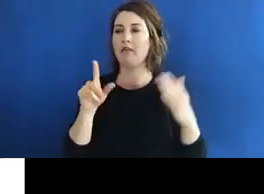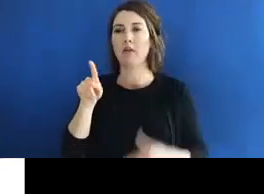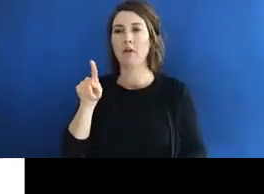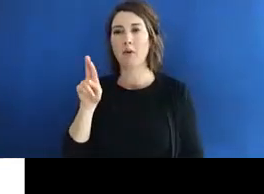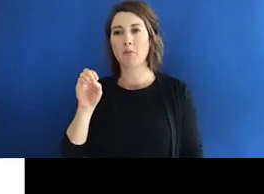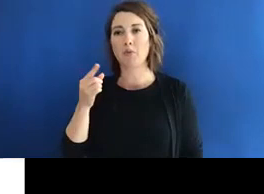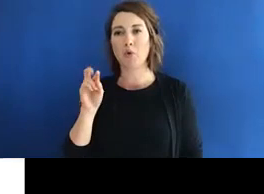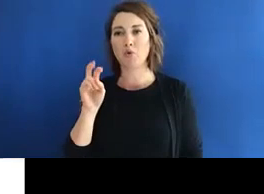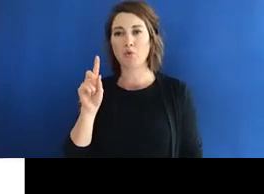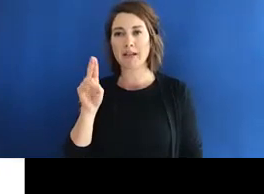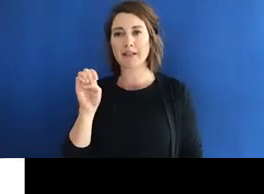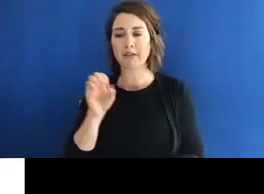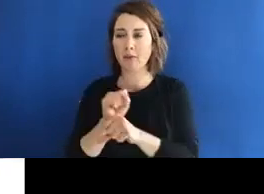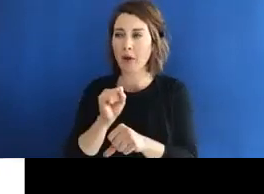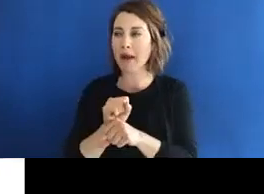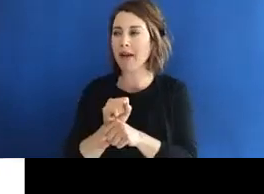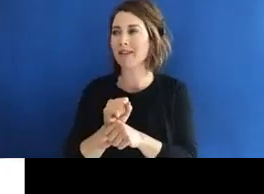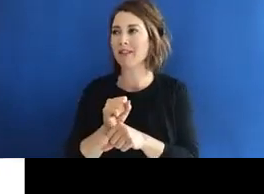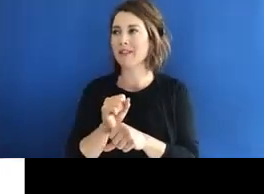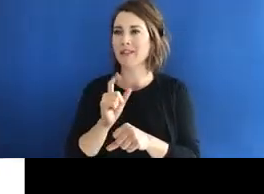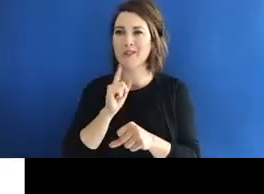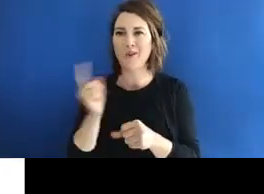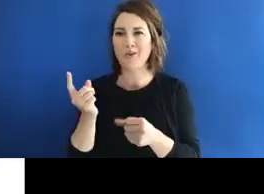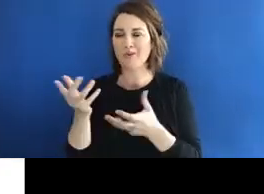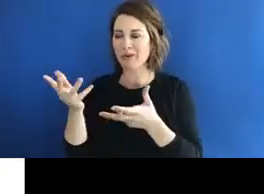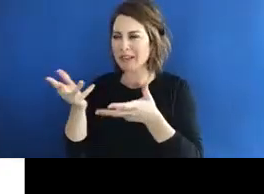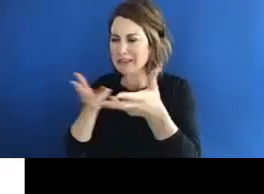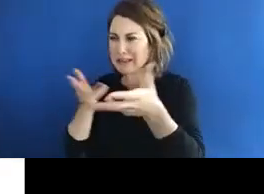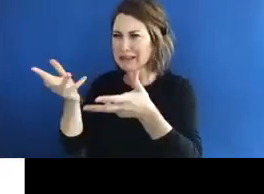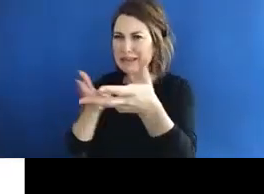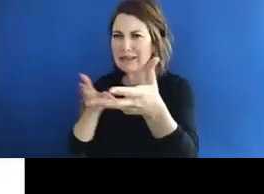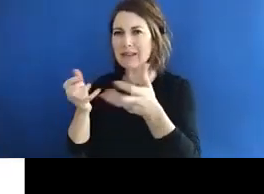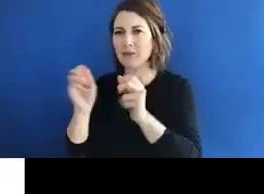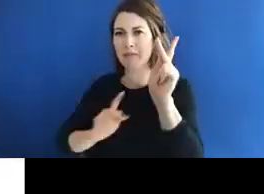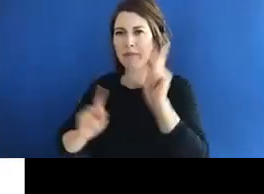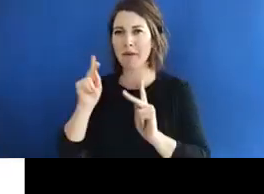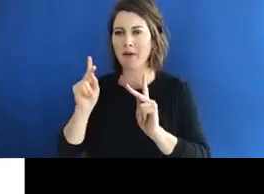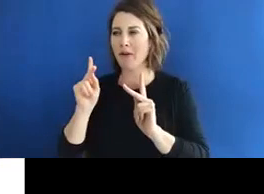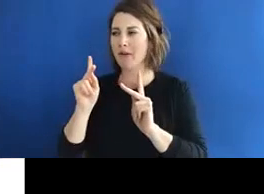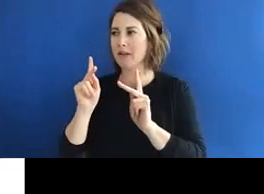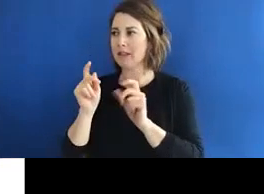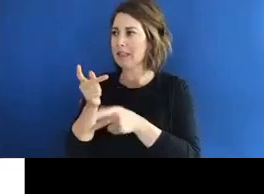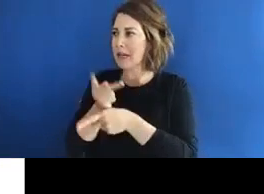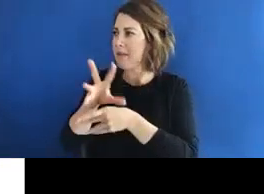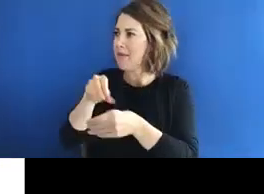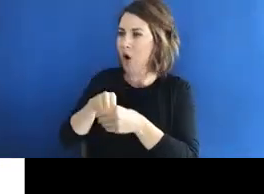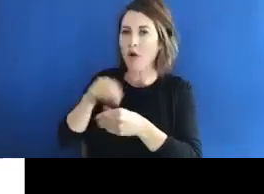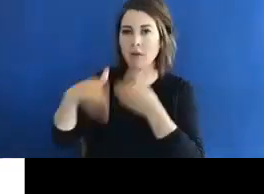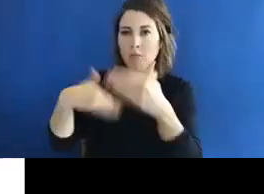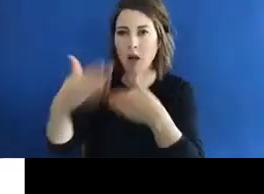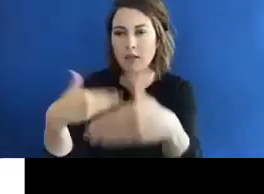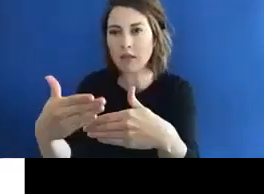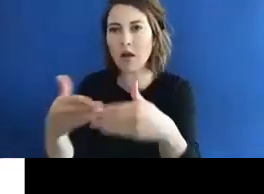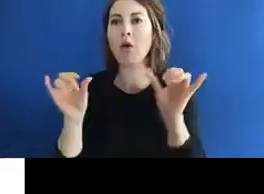do a better job of that. And so by engaging individuals and keeping them involved in the process, we're going to have